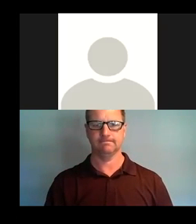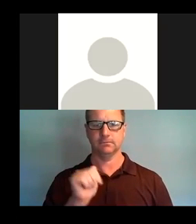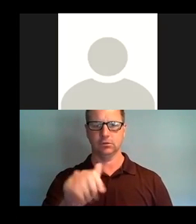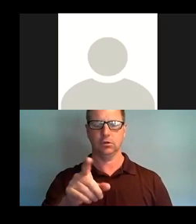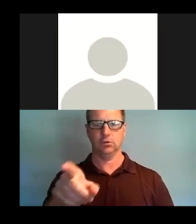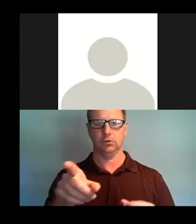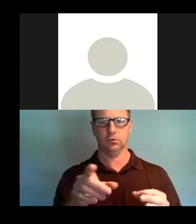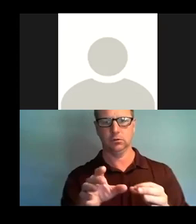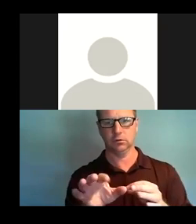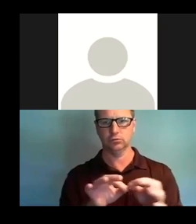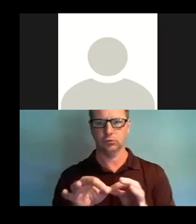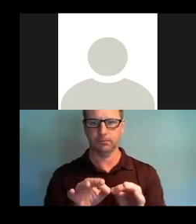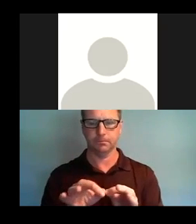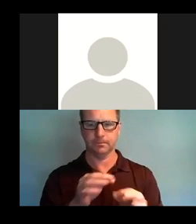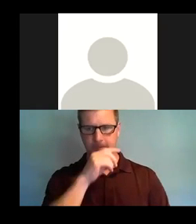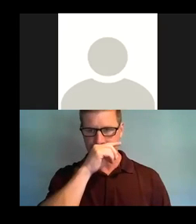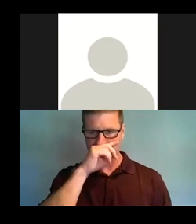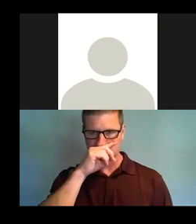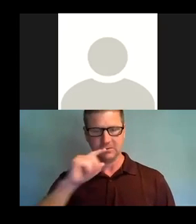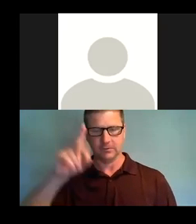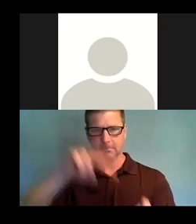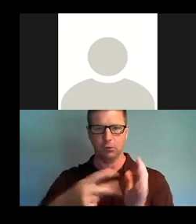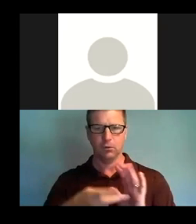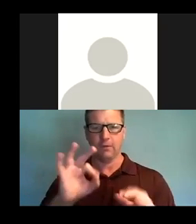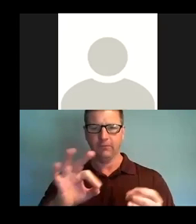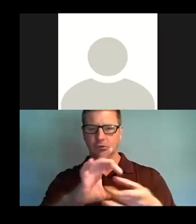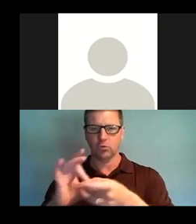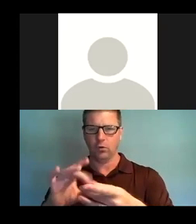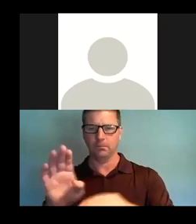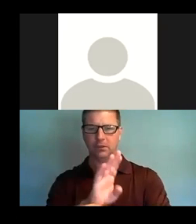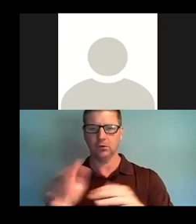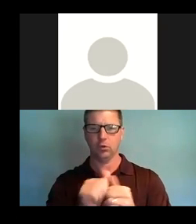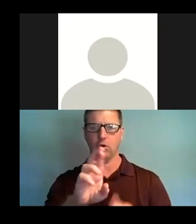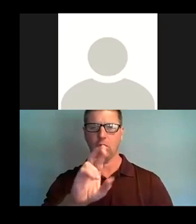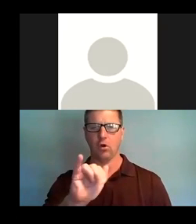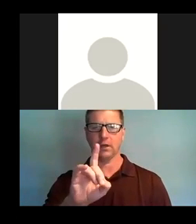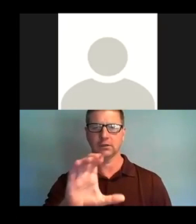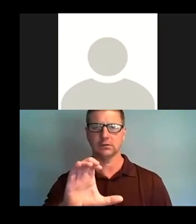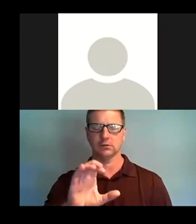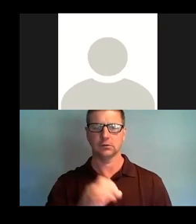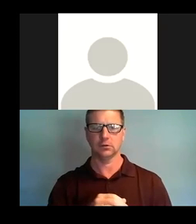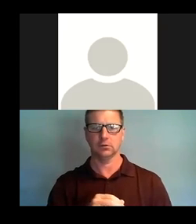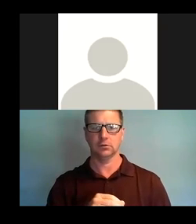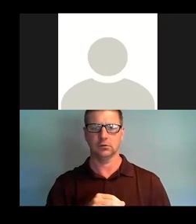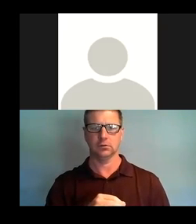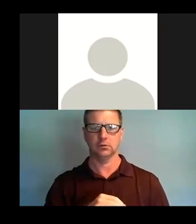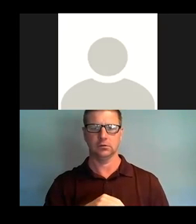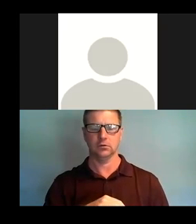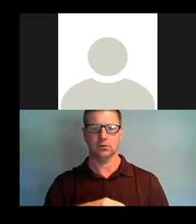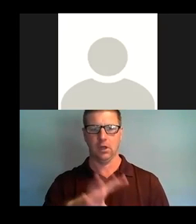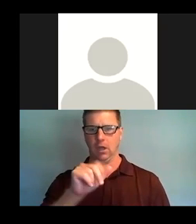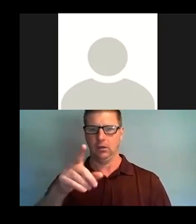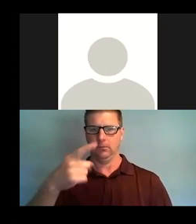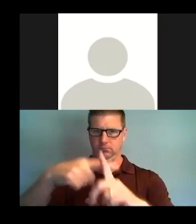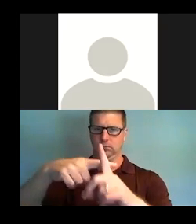sort of the purpose of the joint venture with RIDC and the potential upsides for the